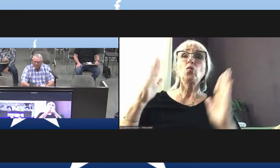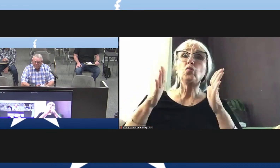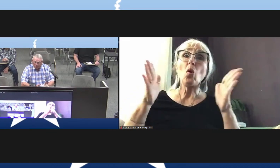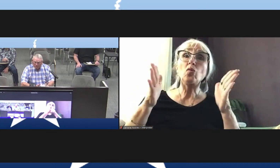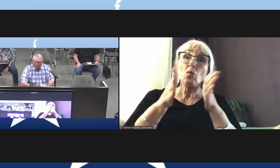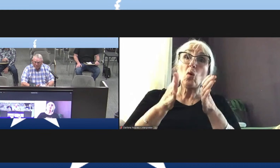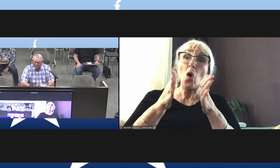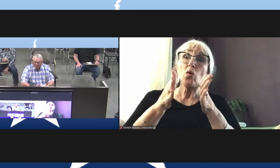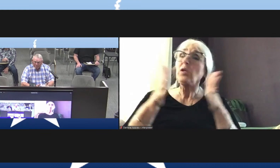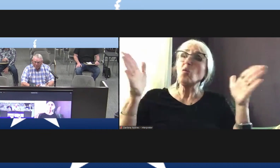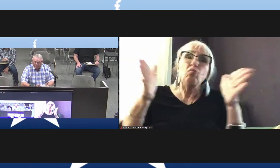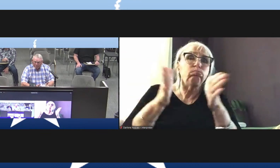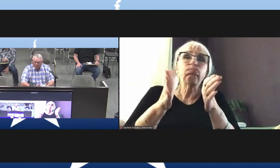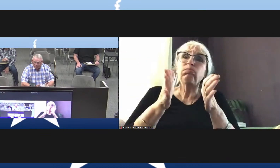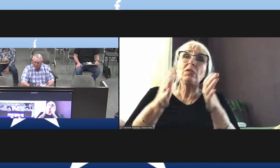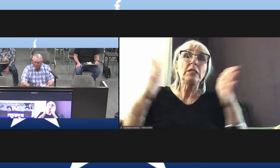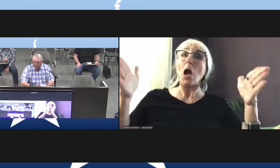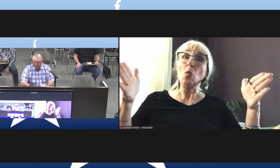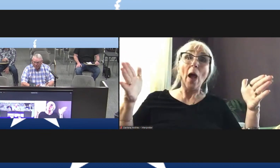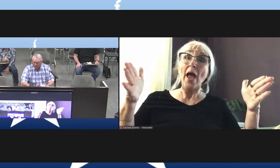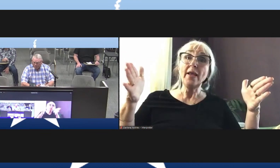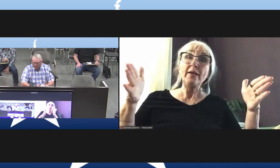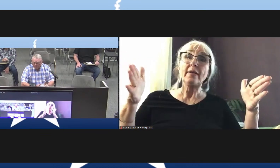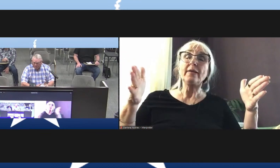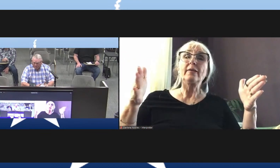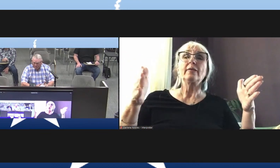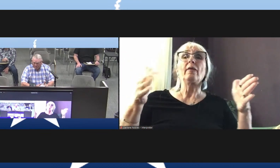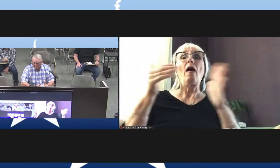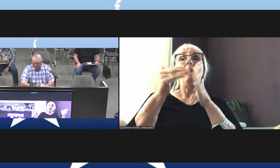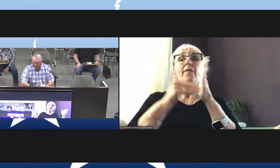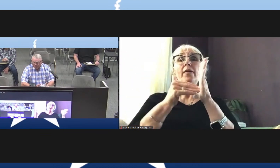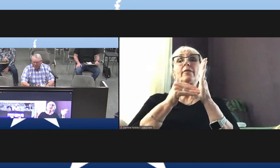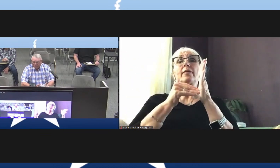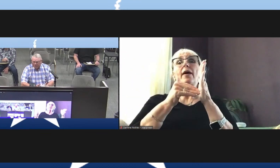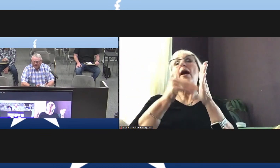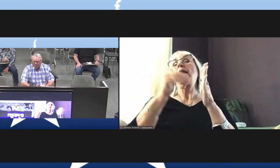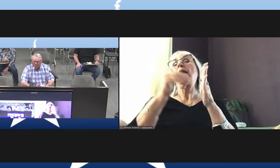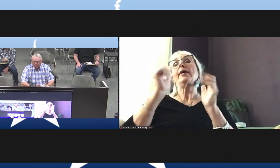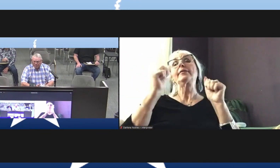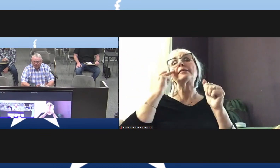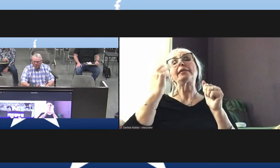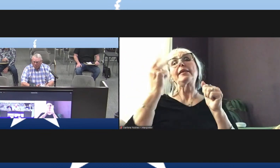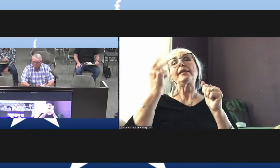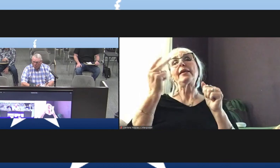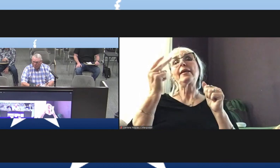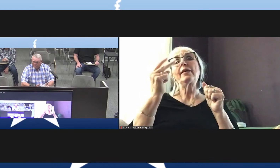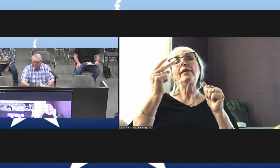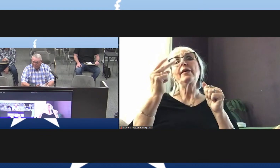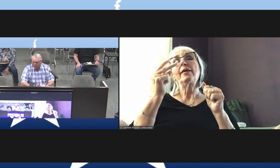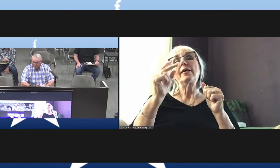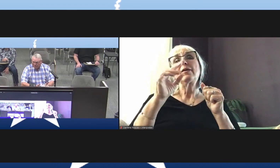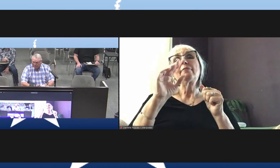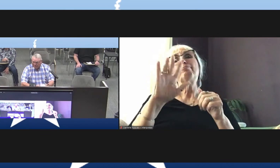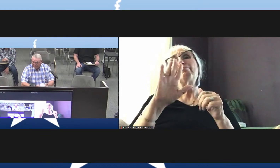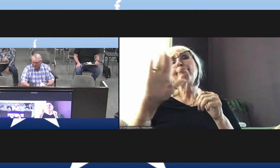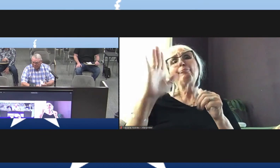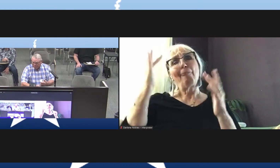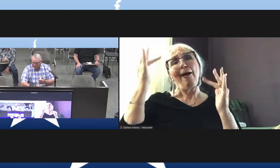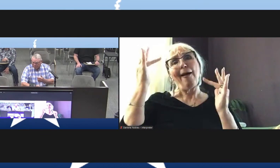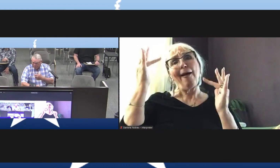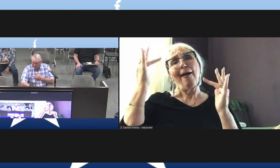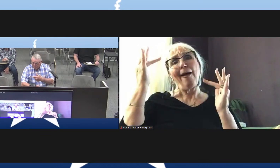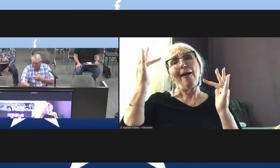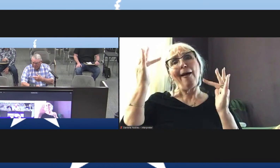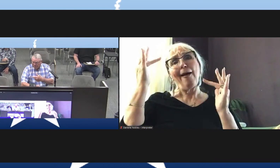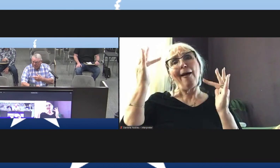lot of times, those truck drivers, I can see their side of the coin because they can't see where the